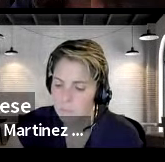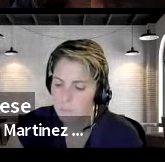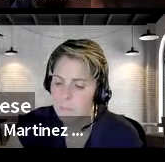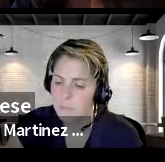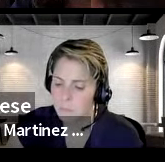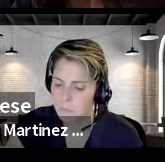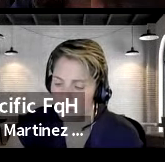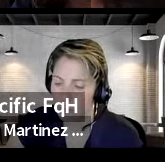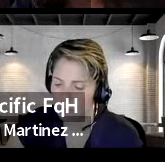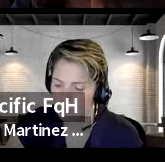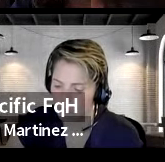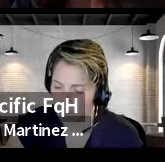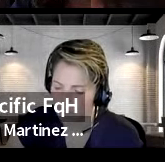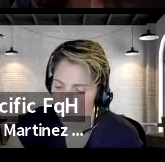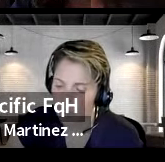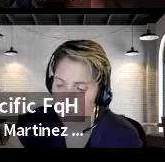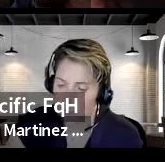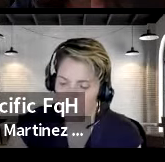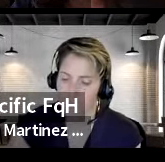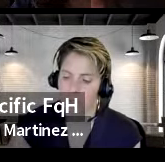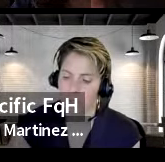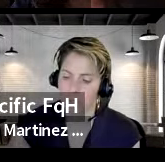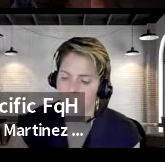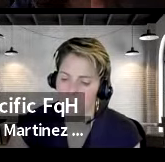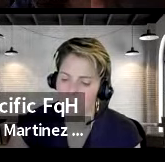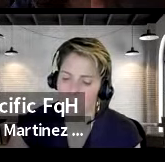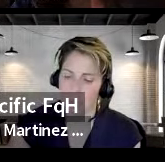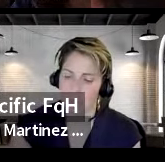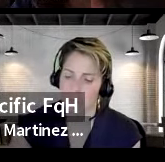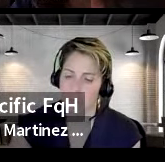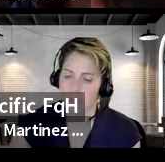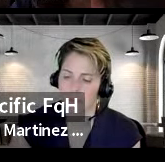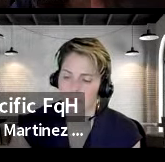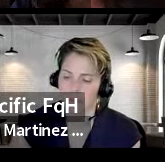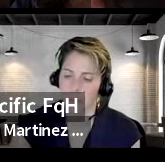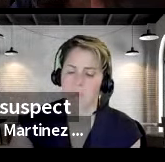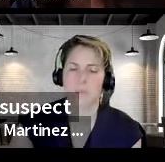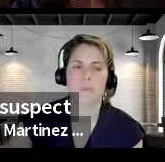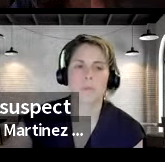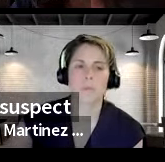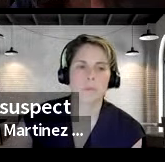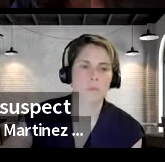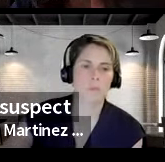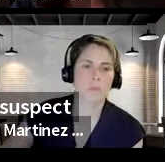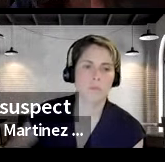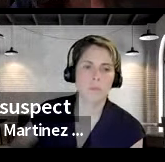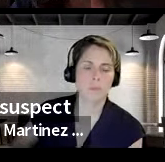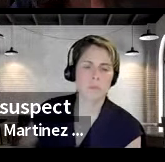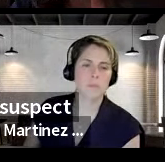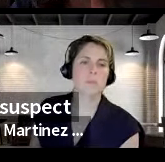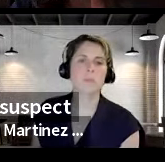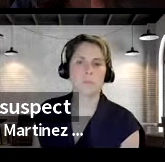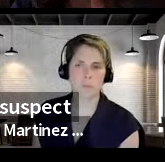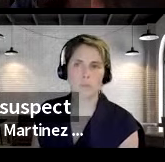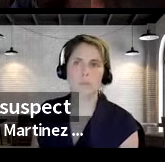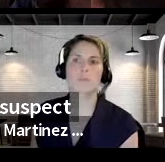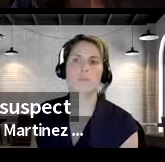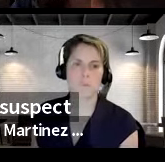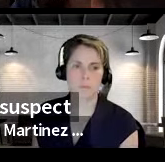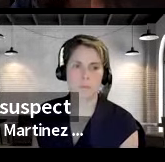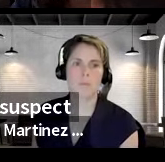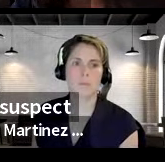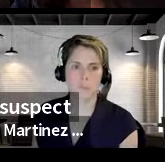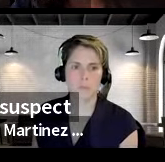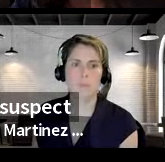FQHCs or community clinics that may have received less, but I can suspect that if the mix changed and they were